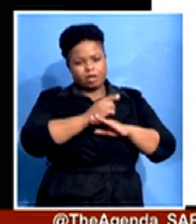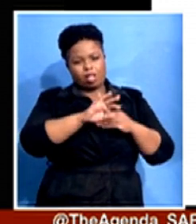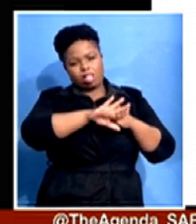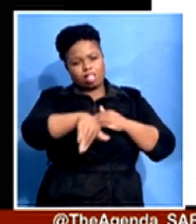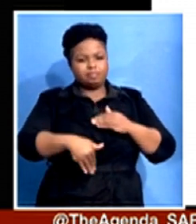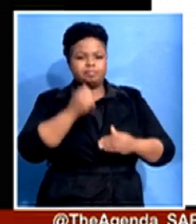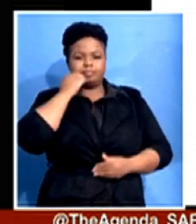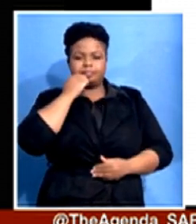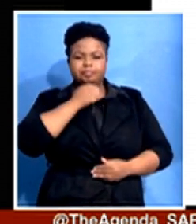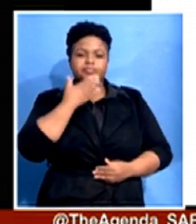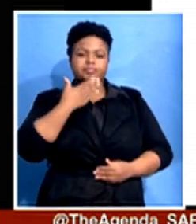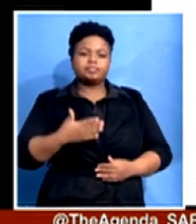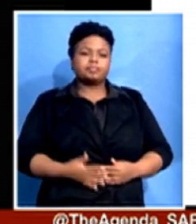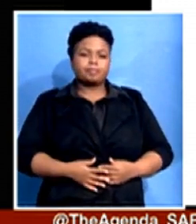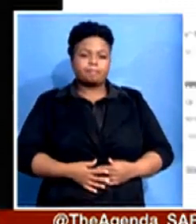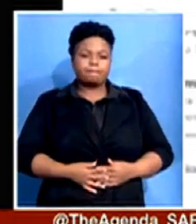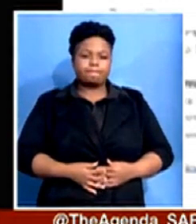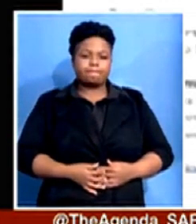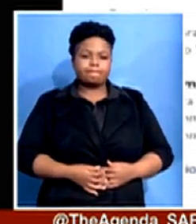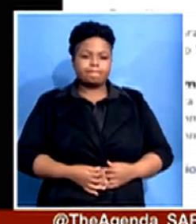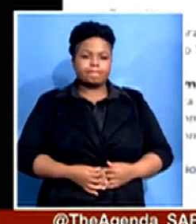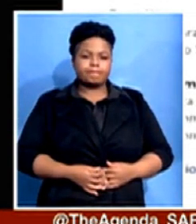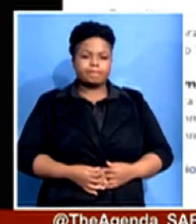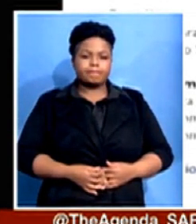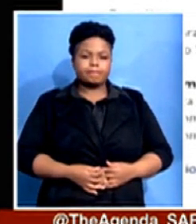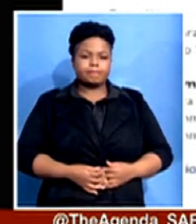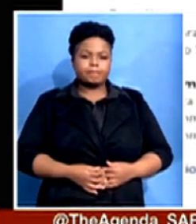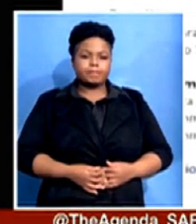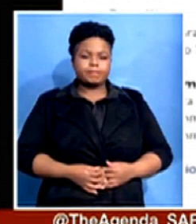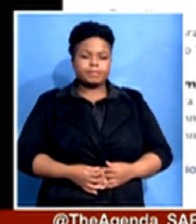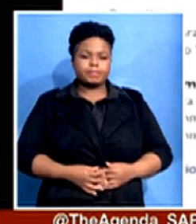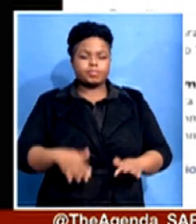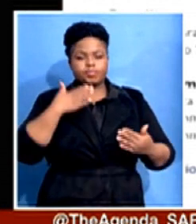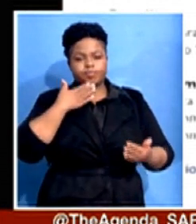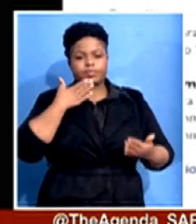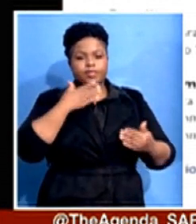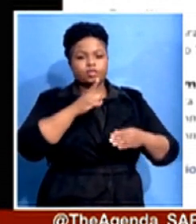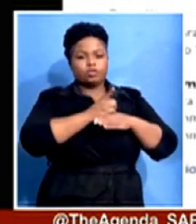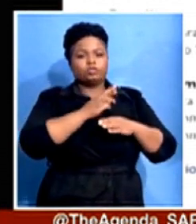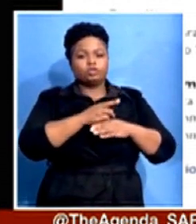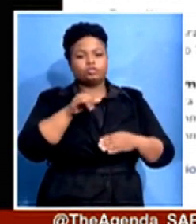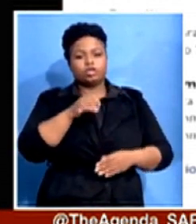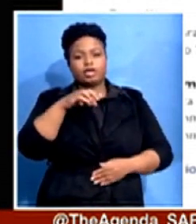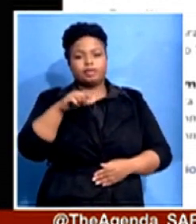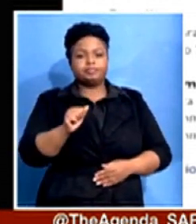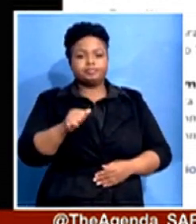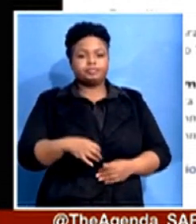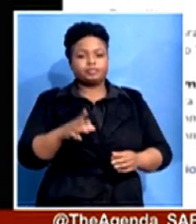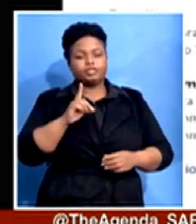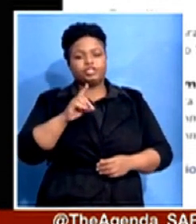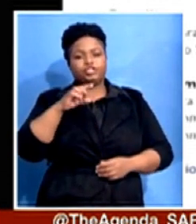stop sharing. Thank you very much, Dr. Filmdracha, the Director General of the Department of Science and